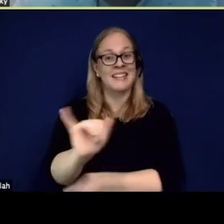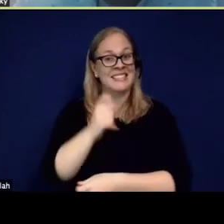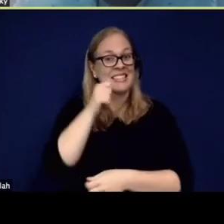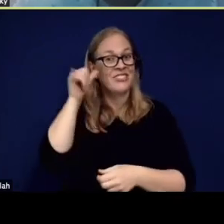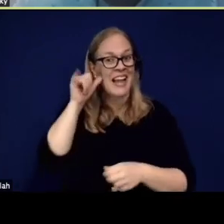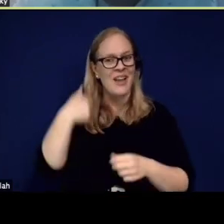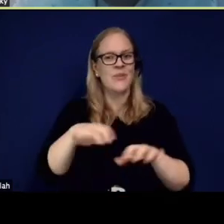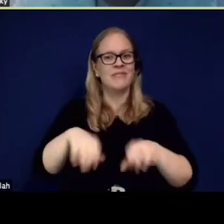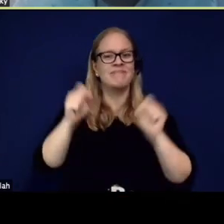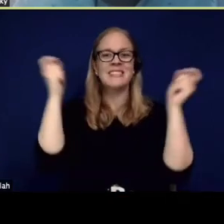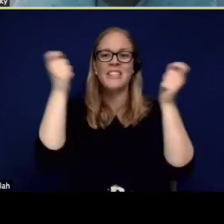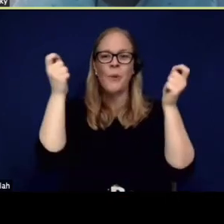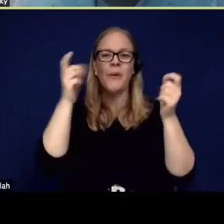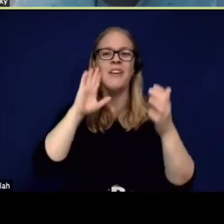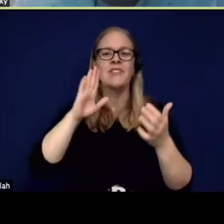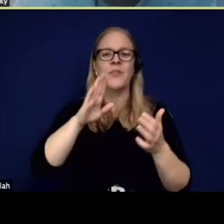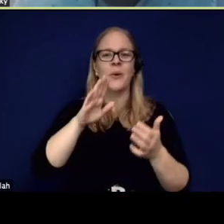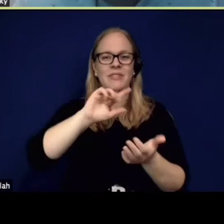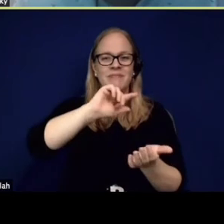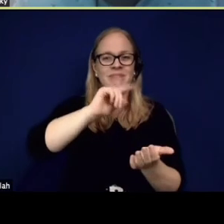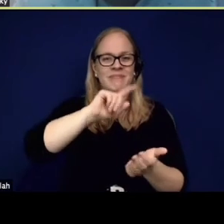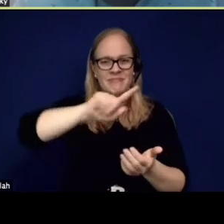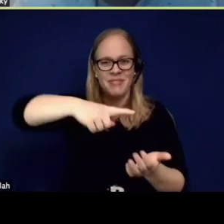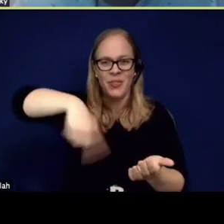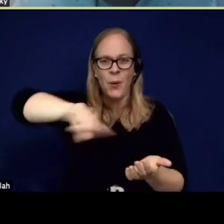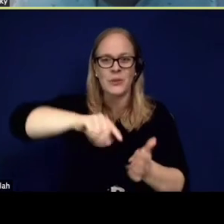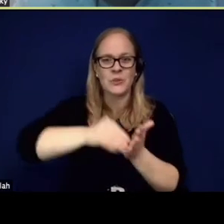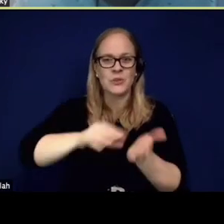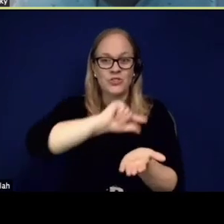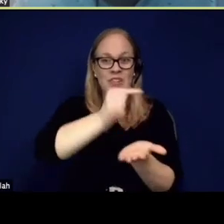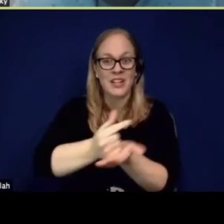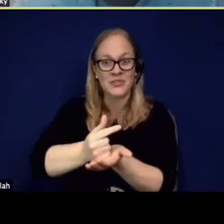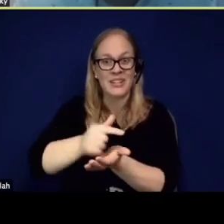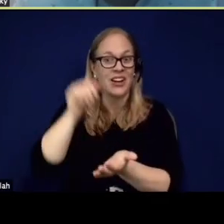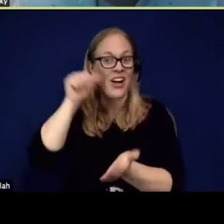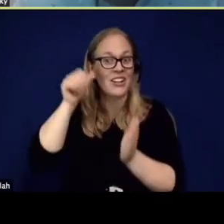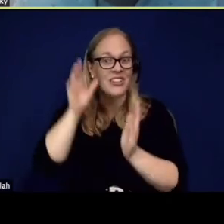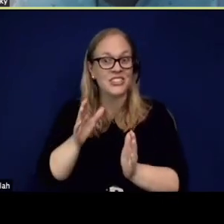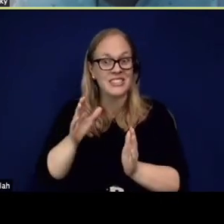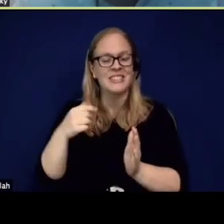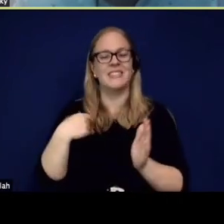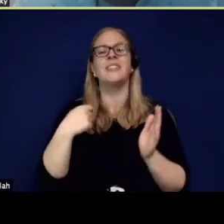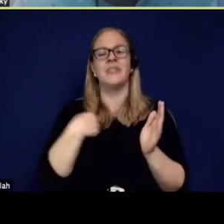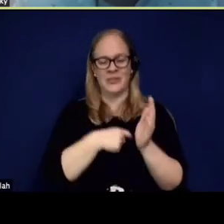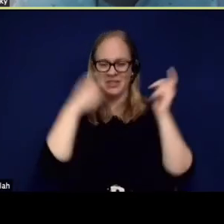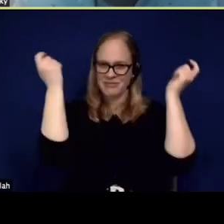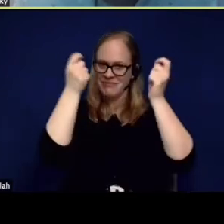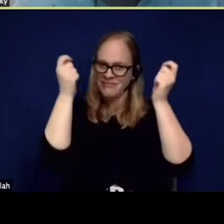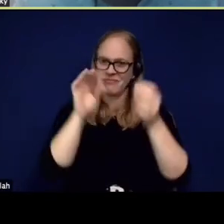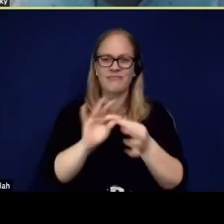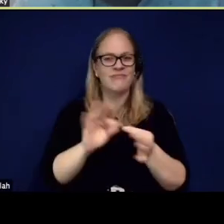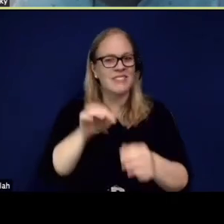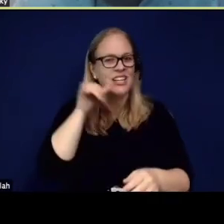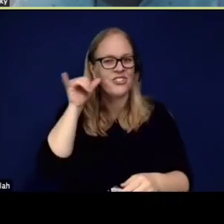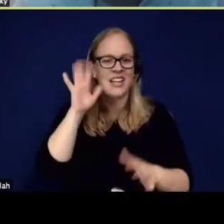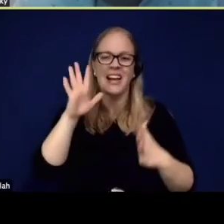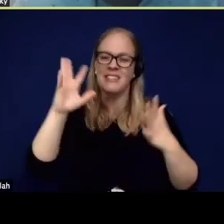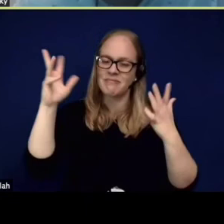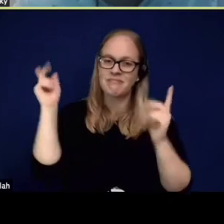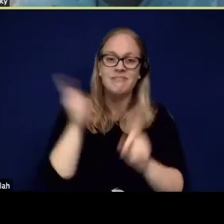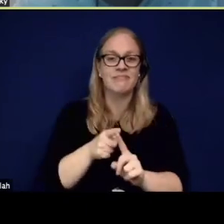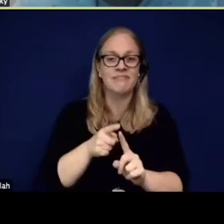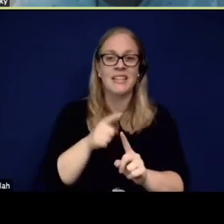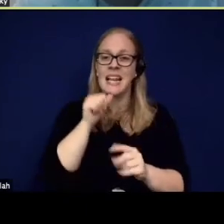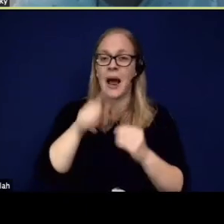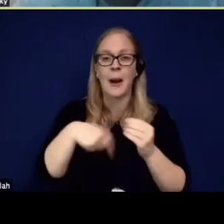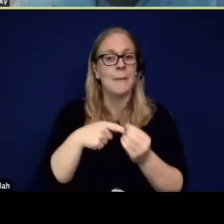student, it is all about our clients, not about you. So in summary, I hope I provided some information